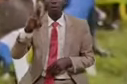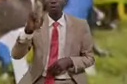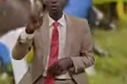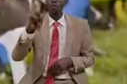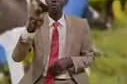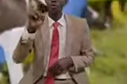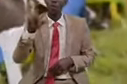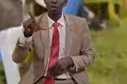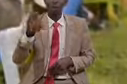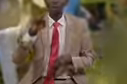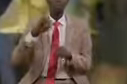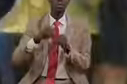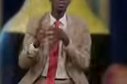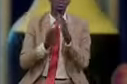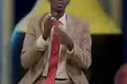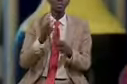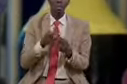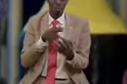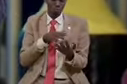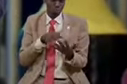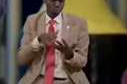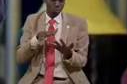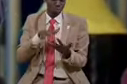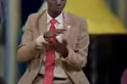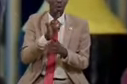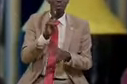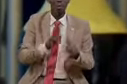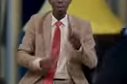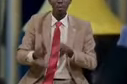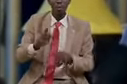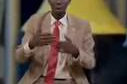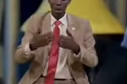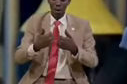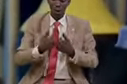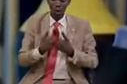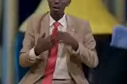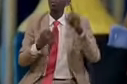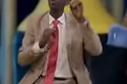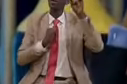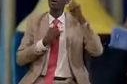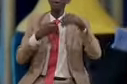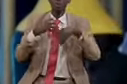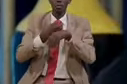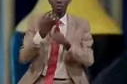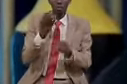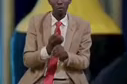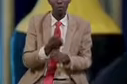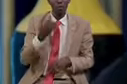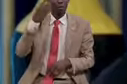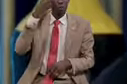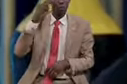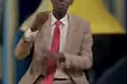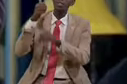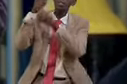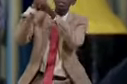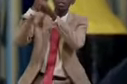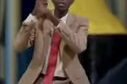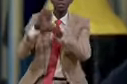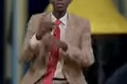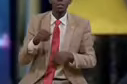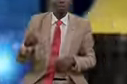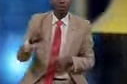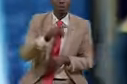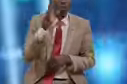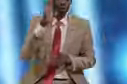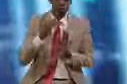rituals. These people have I formed for myself. They shall show forth